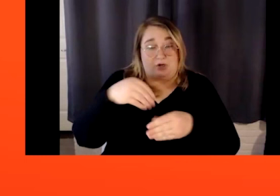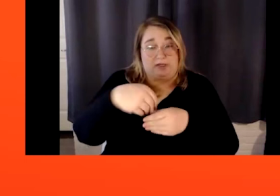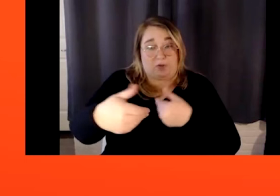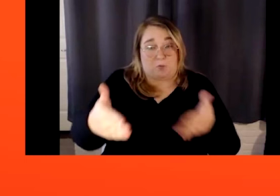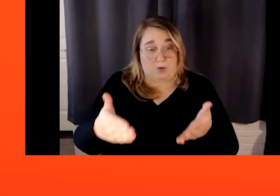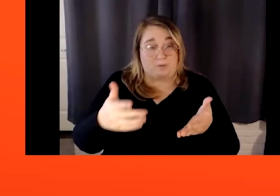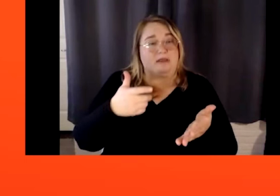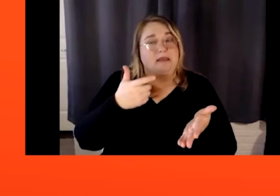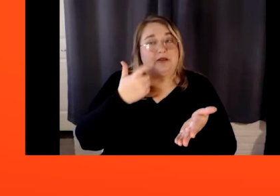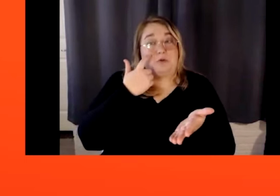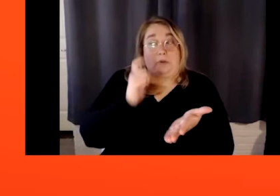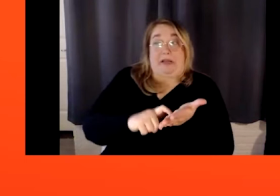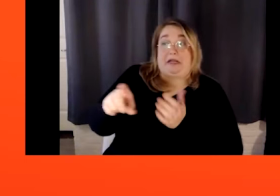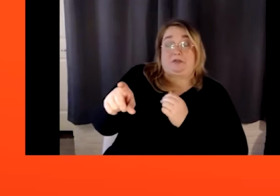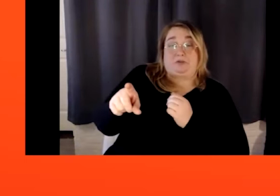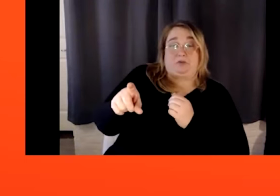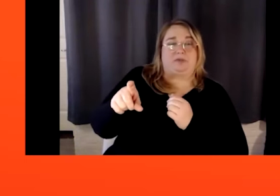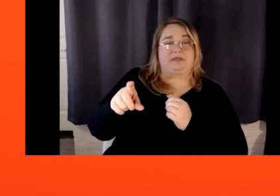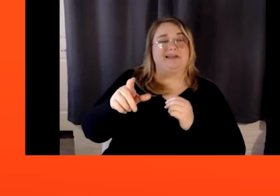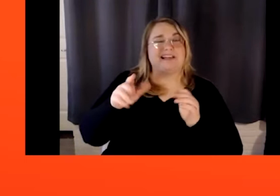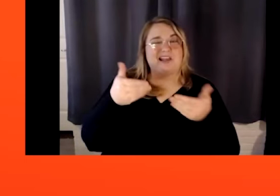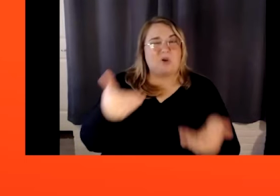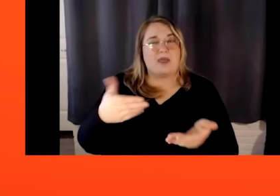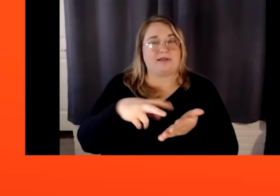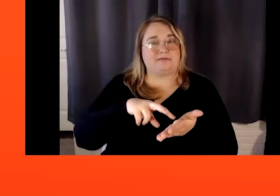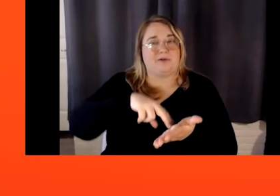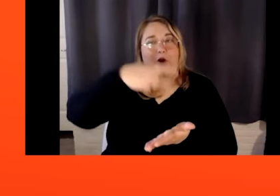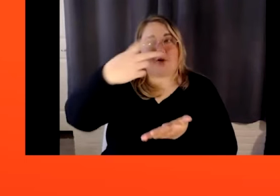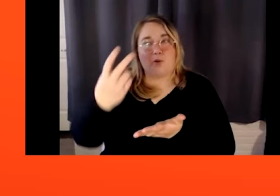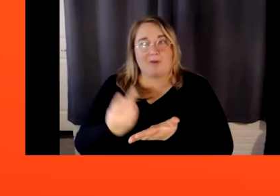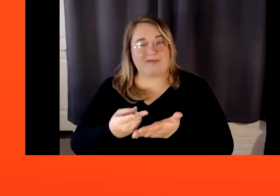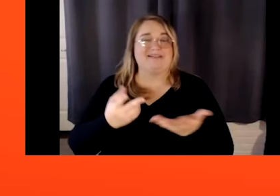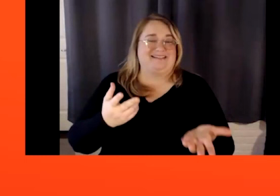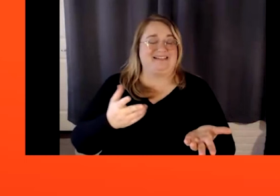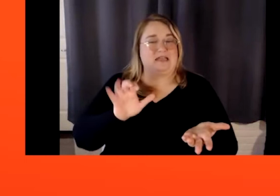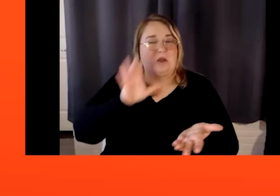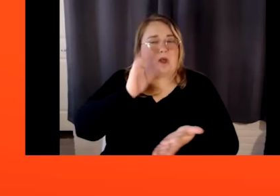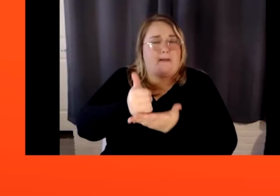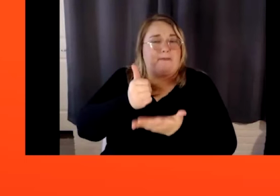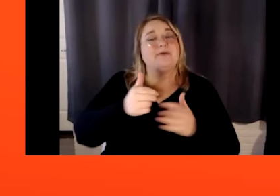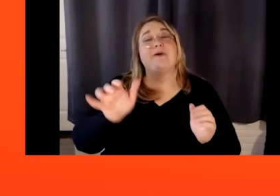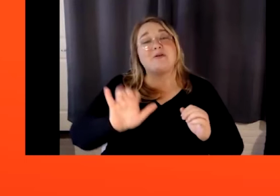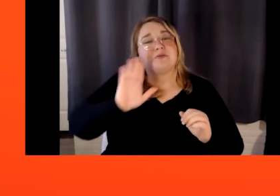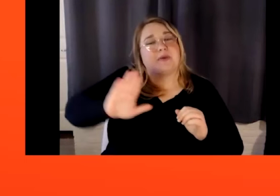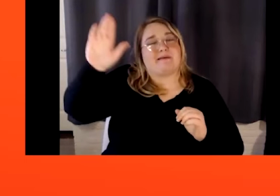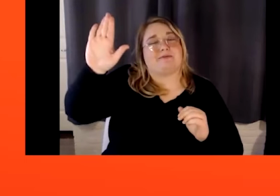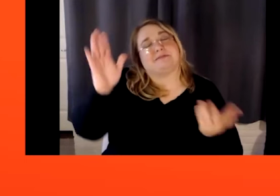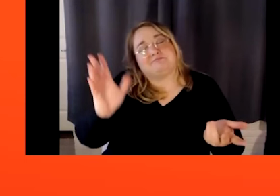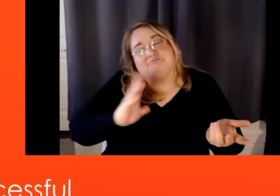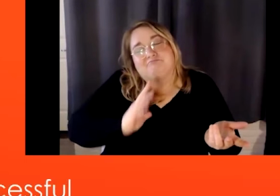cartwheel, your hand's okay too. But anyway, a little bit about